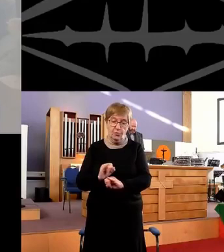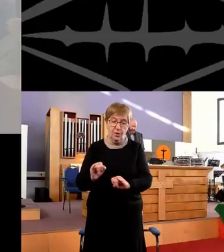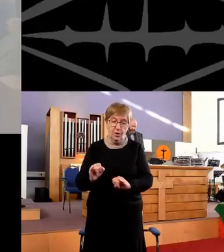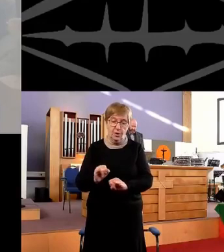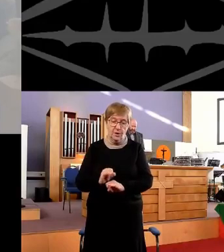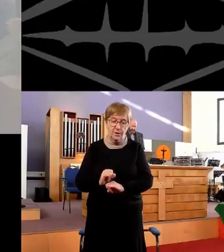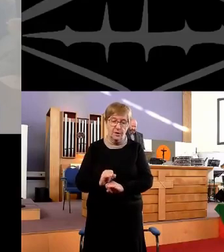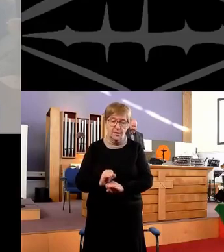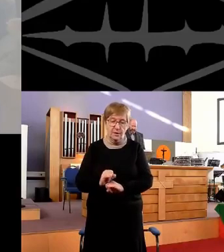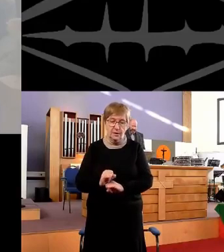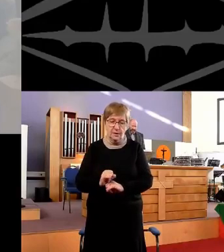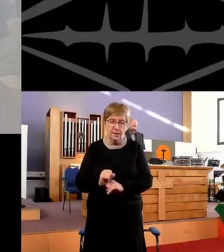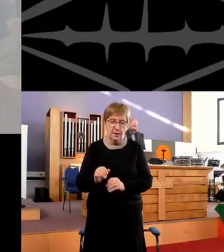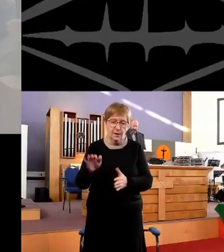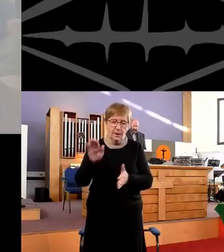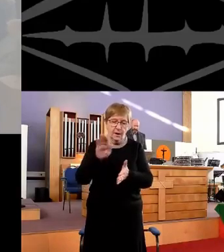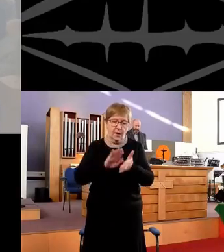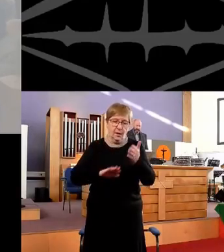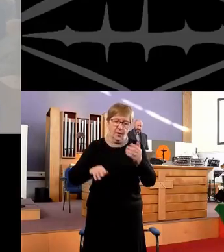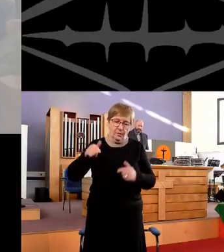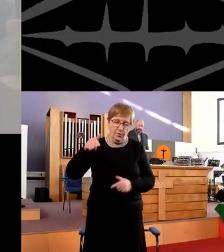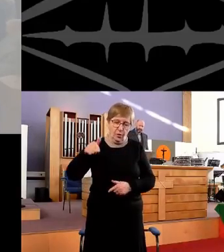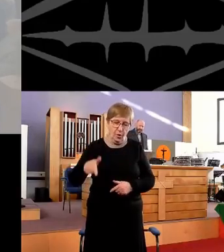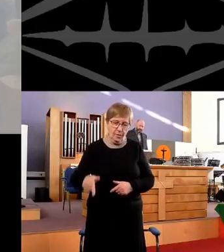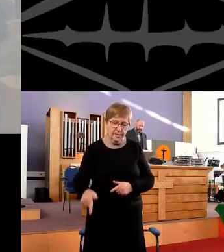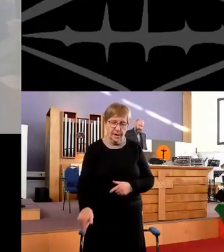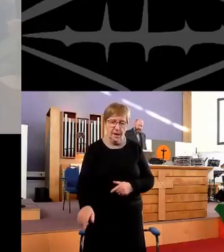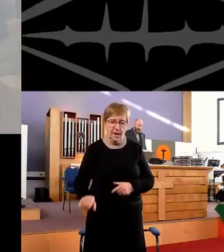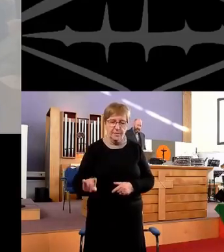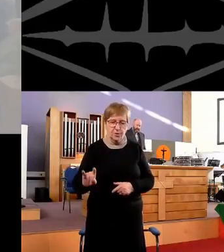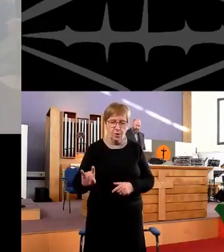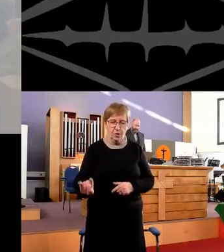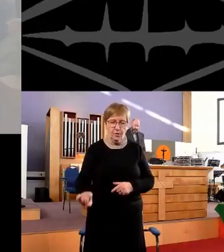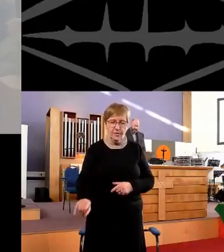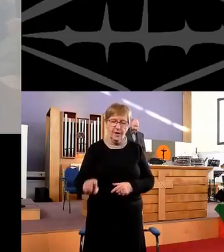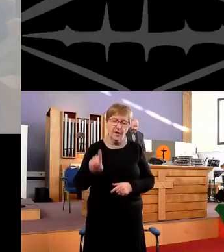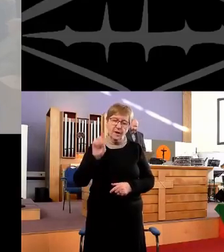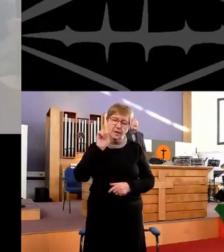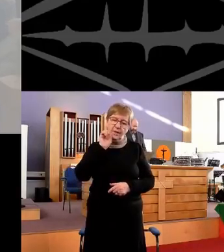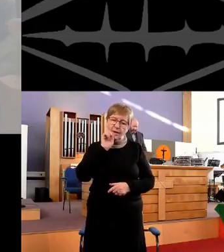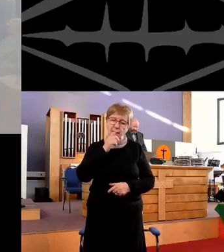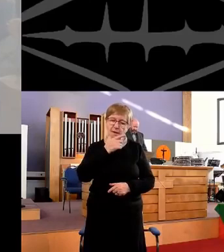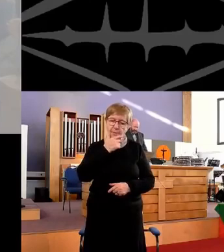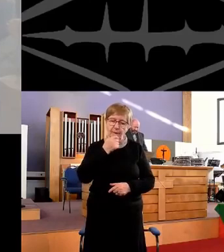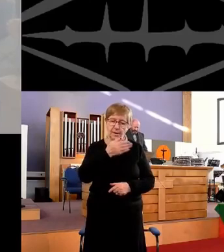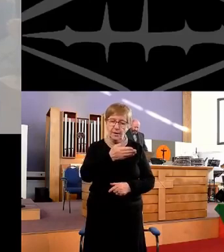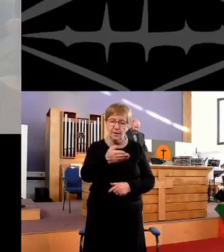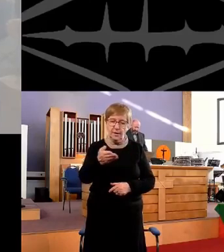Amen.